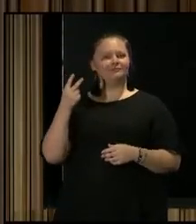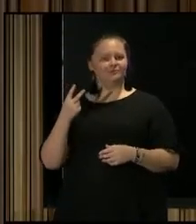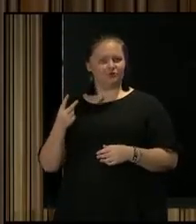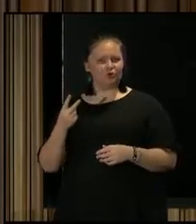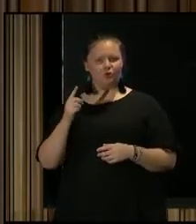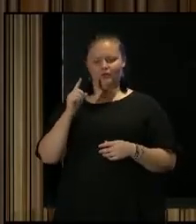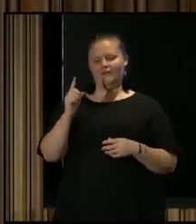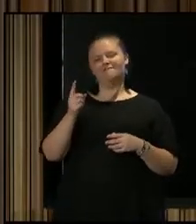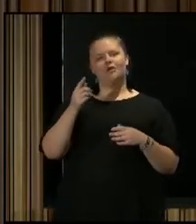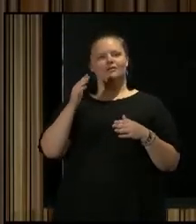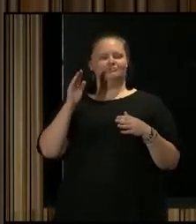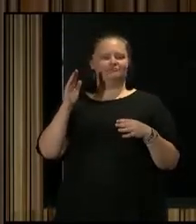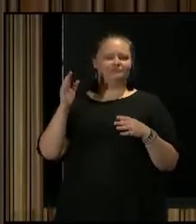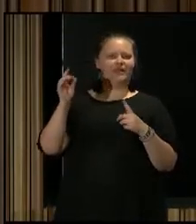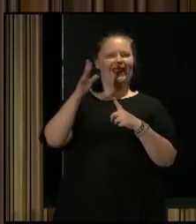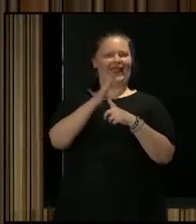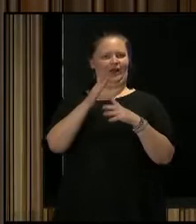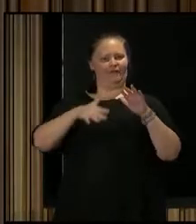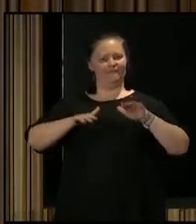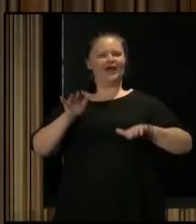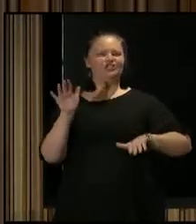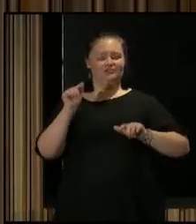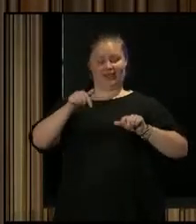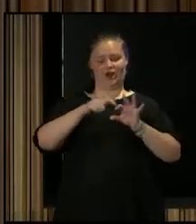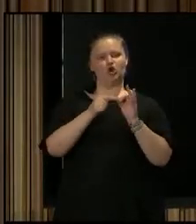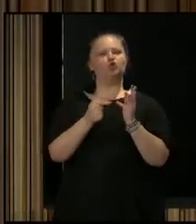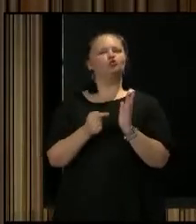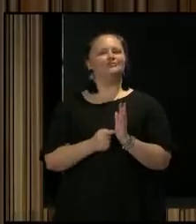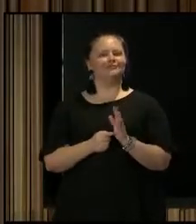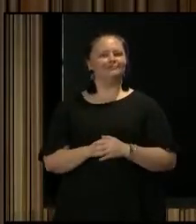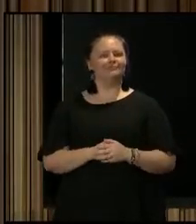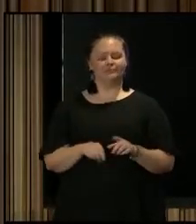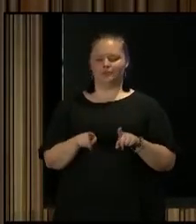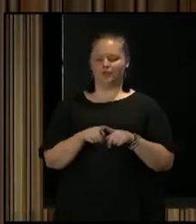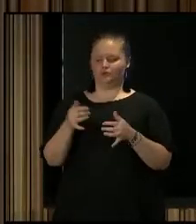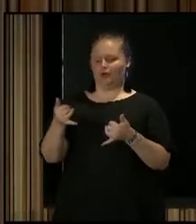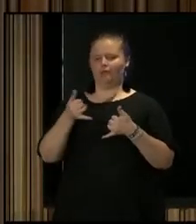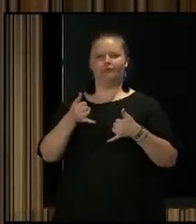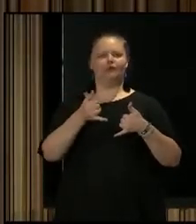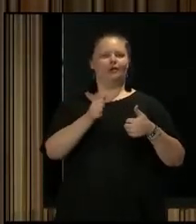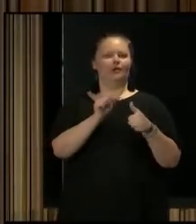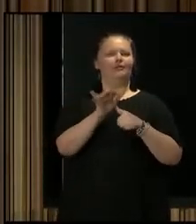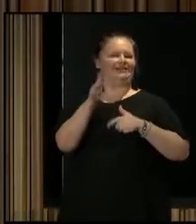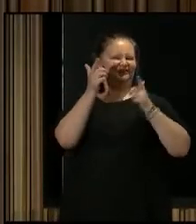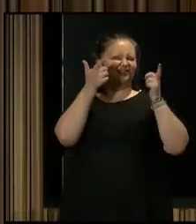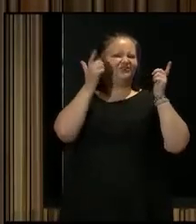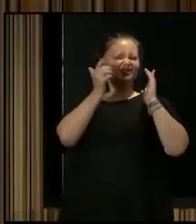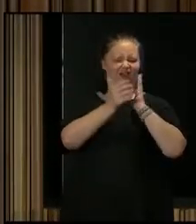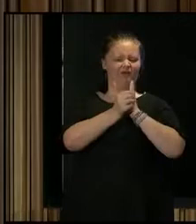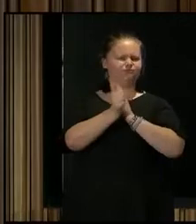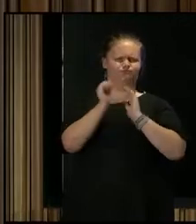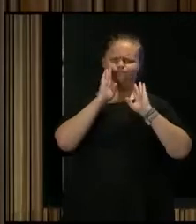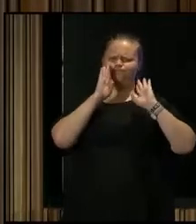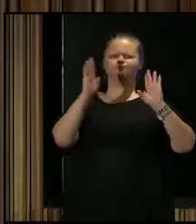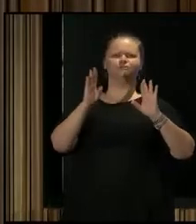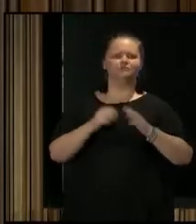head of fashion with the Creative Industries Faculty at QUT and has also received a number of Teaching Excellence Awards. And more recently,